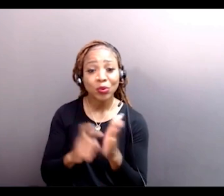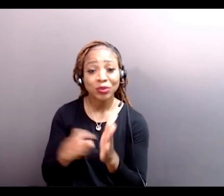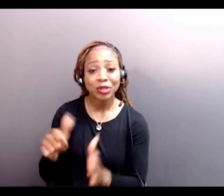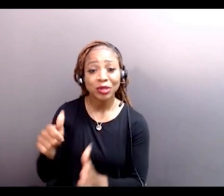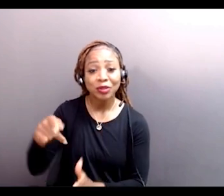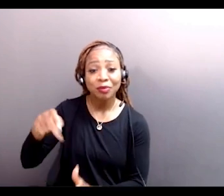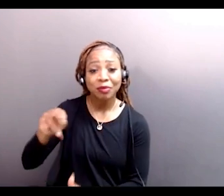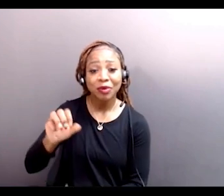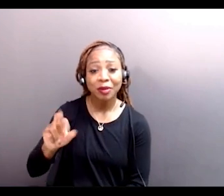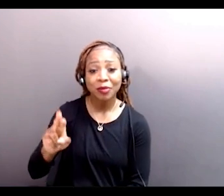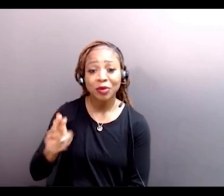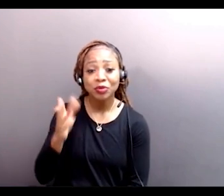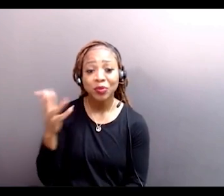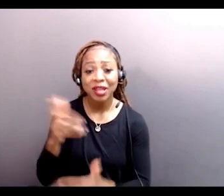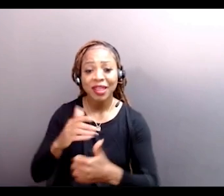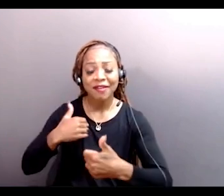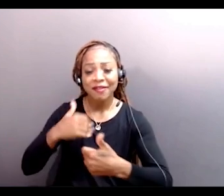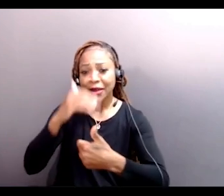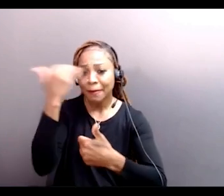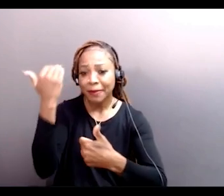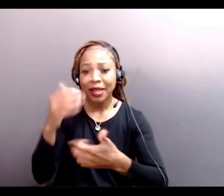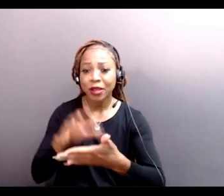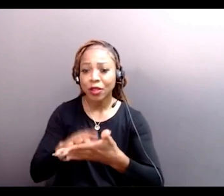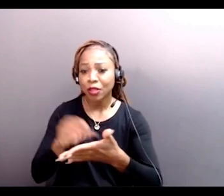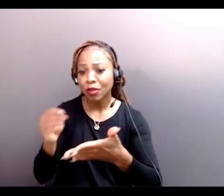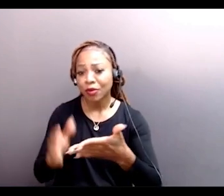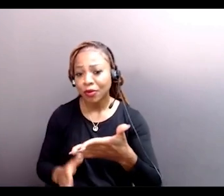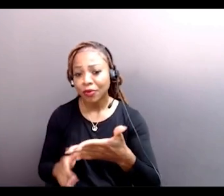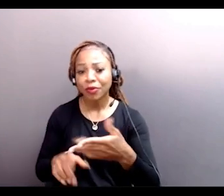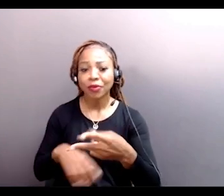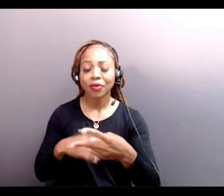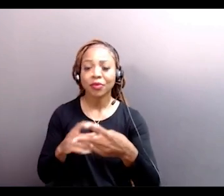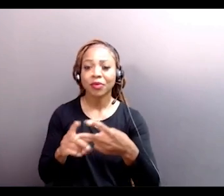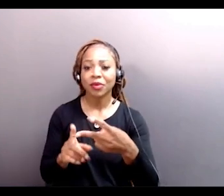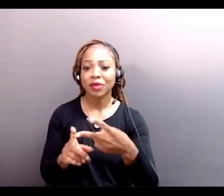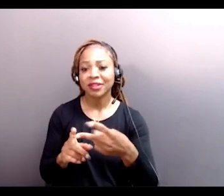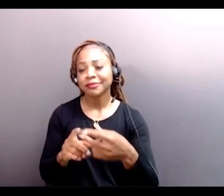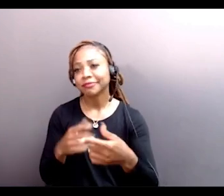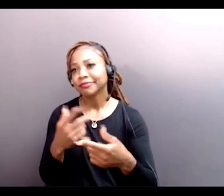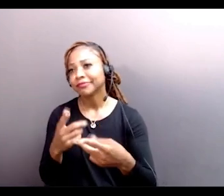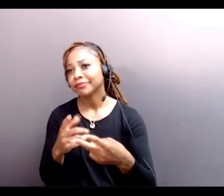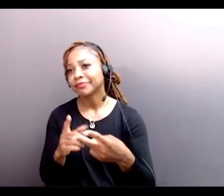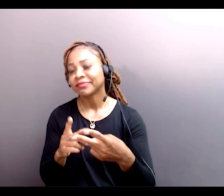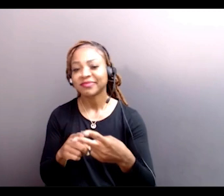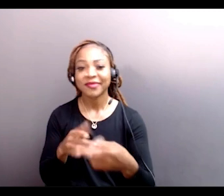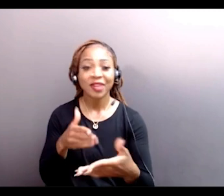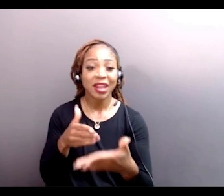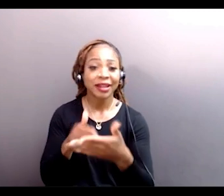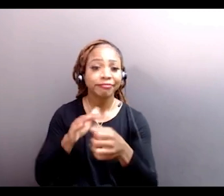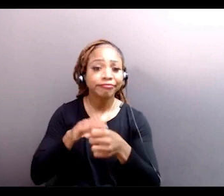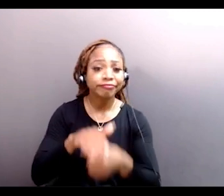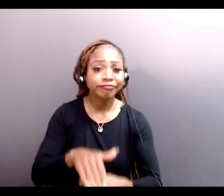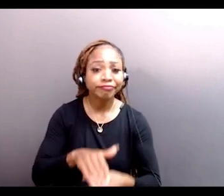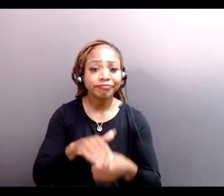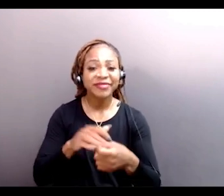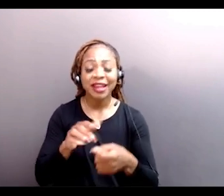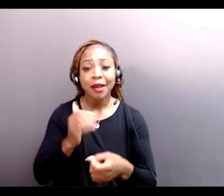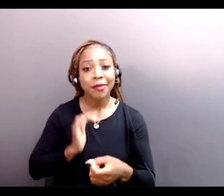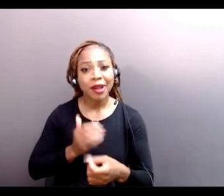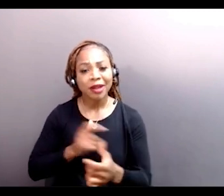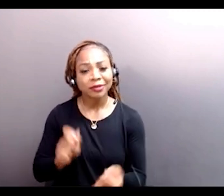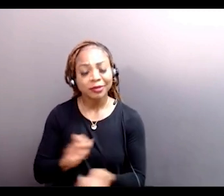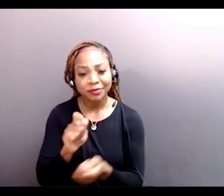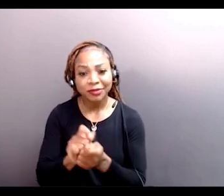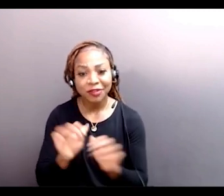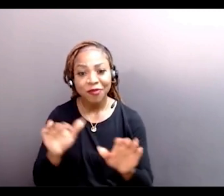is that there's a Black learners pathway or any other modules that are out there around anti-oppression. Ours is specific